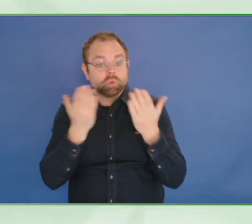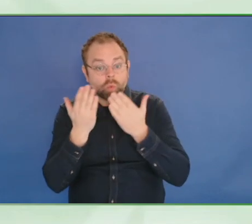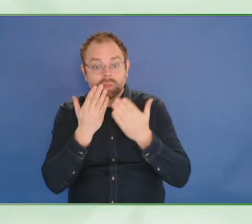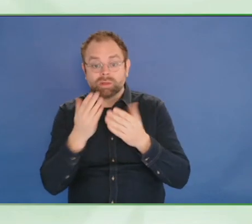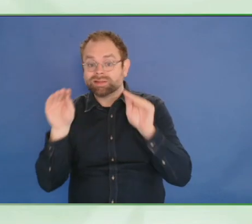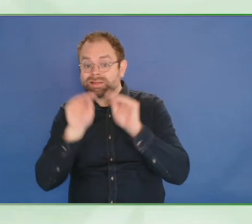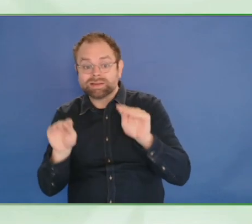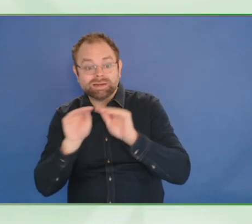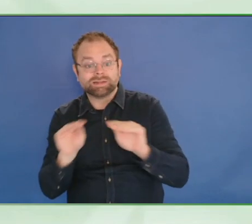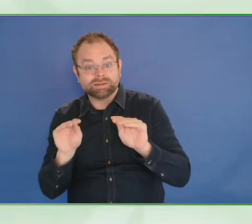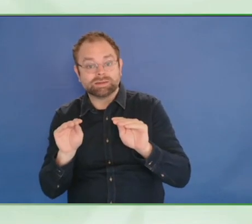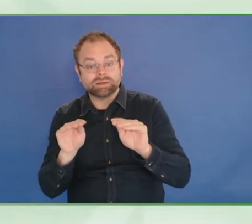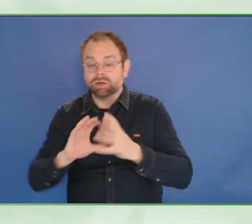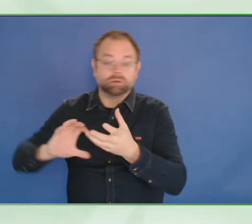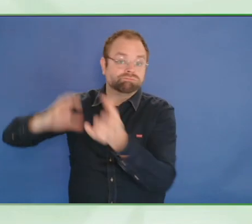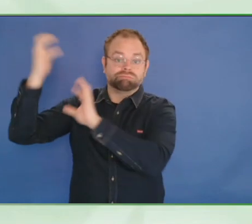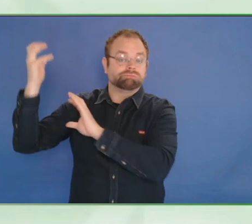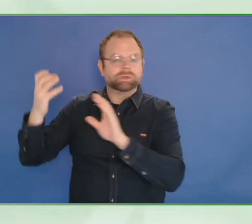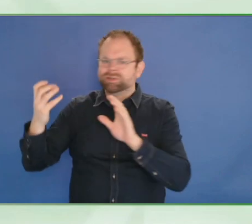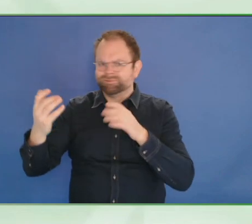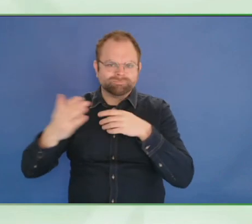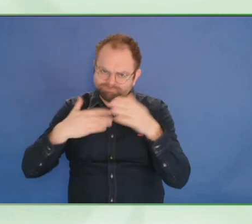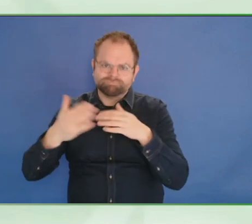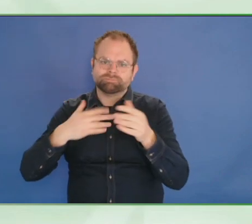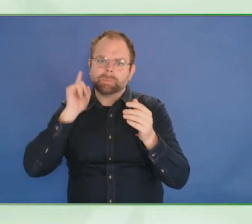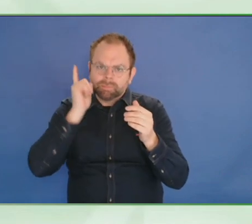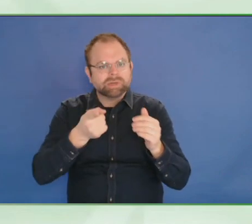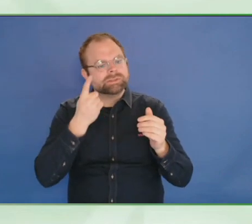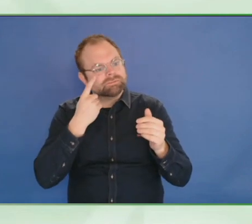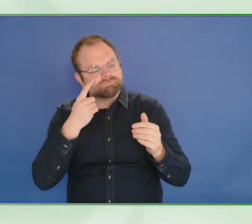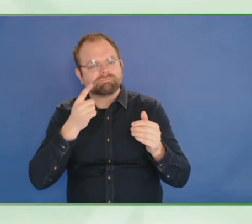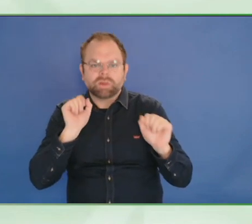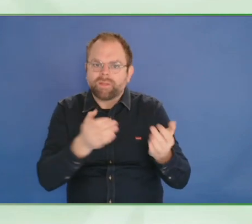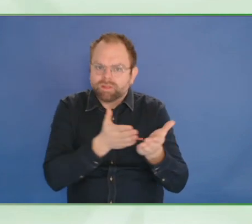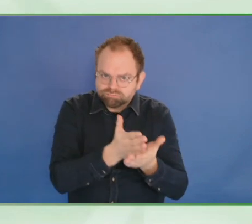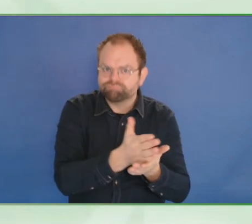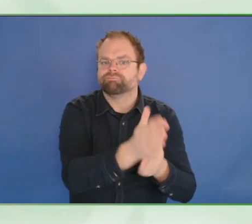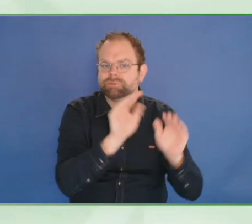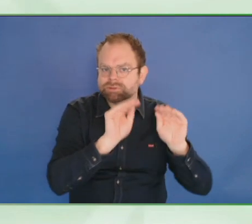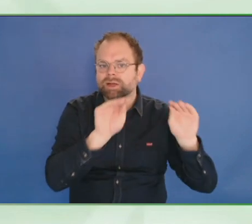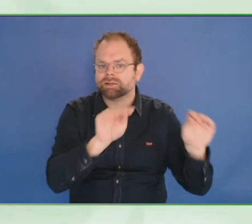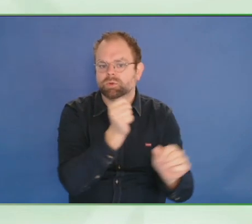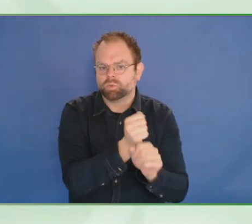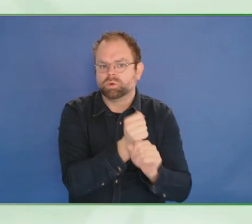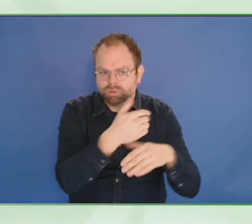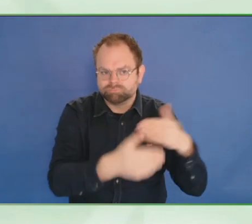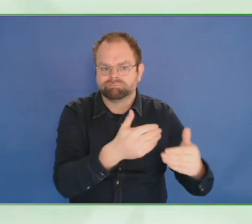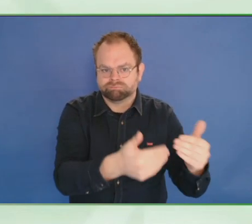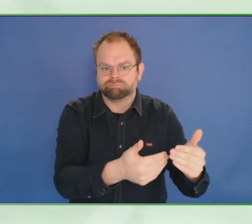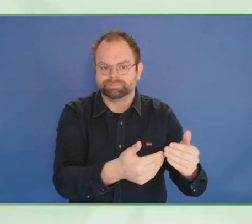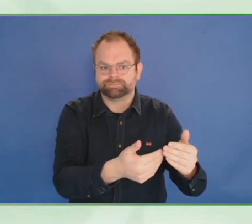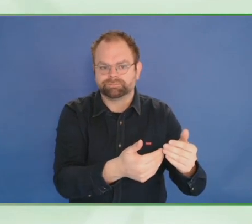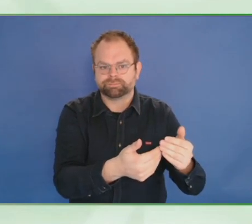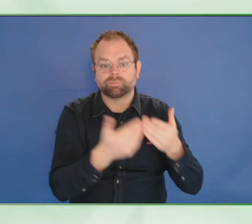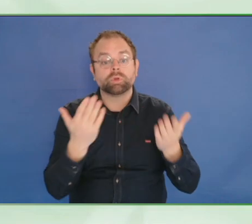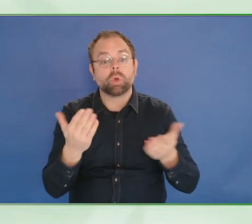what that's beginning to look like in a variety of places. Because even though there has been